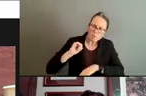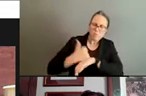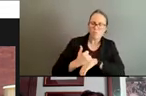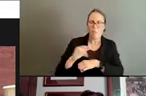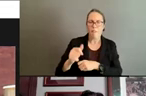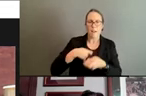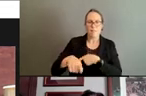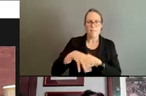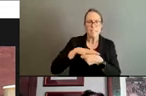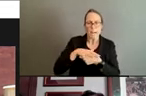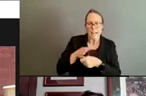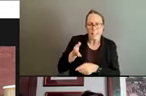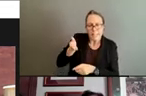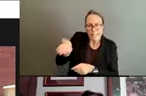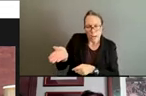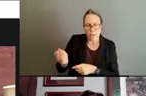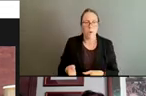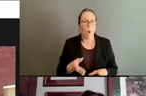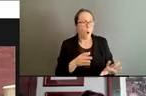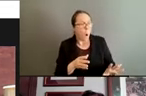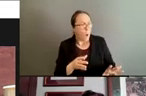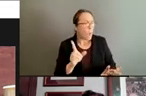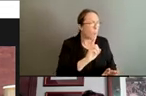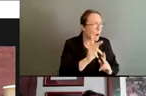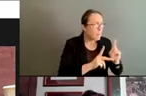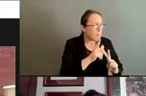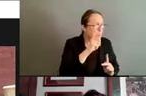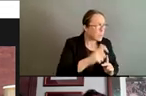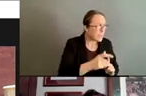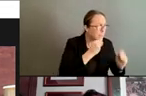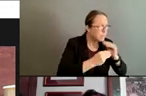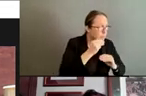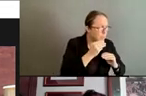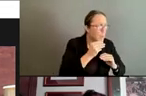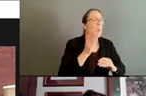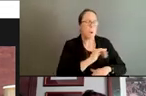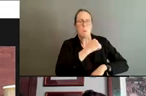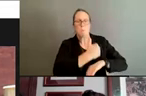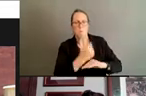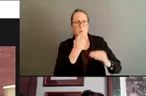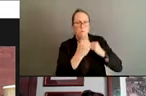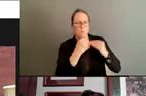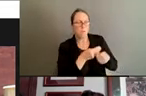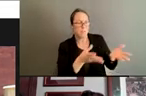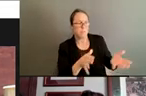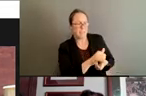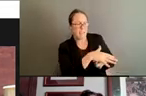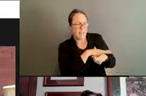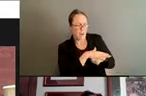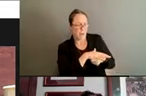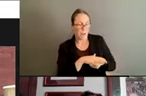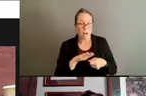or food distribution. Where were the areas that maybe most needed assistance in obtaining